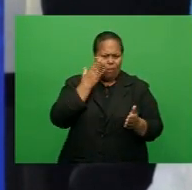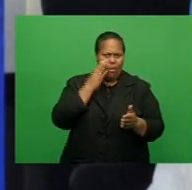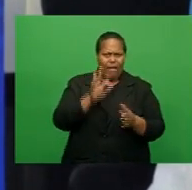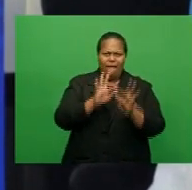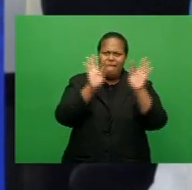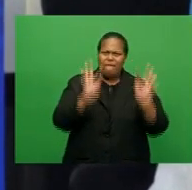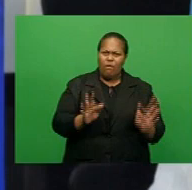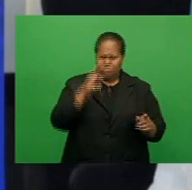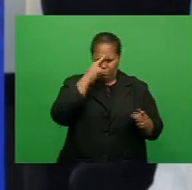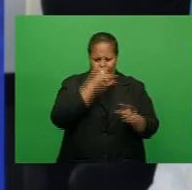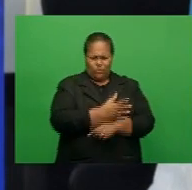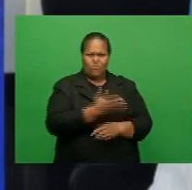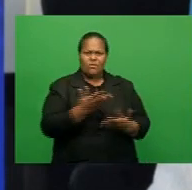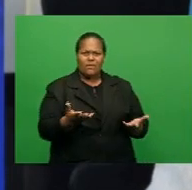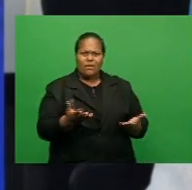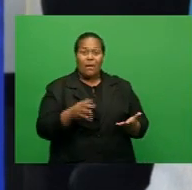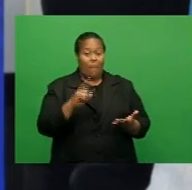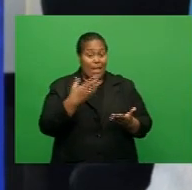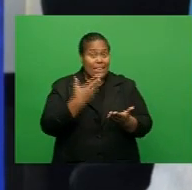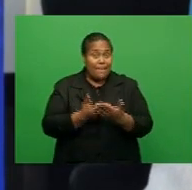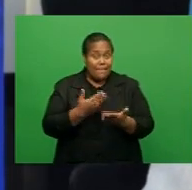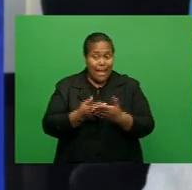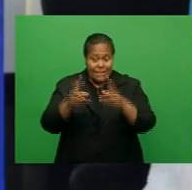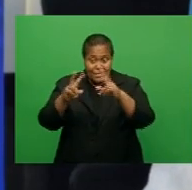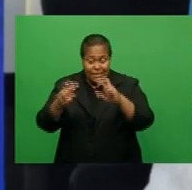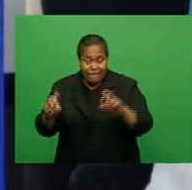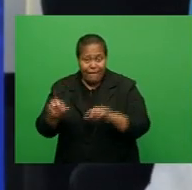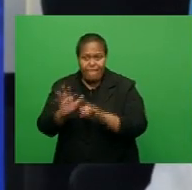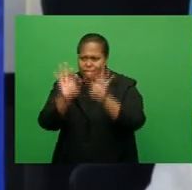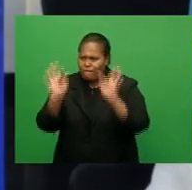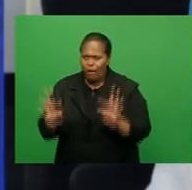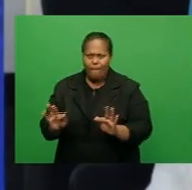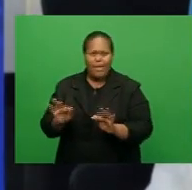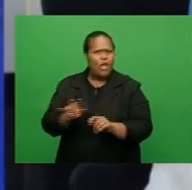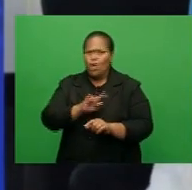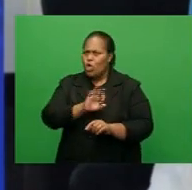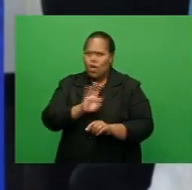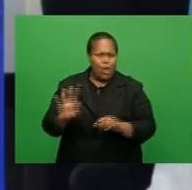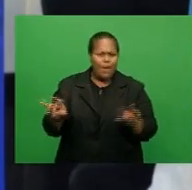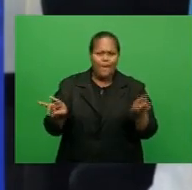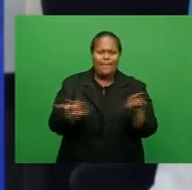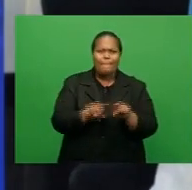clearly stated that this is not an application form.